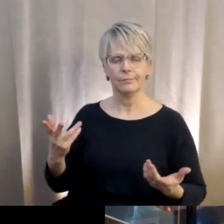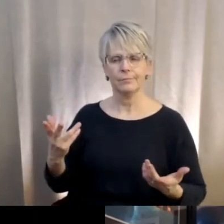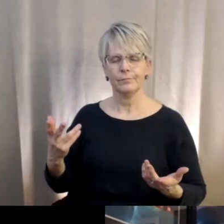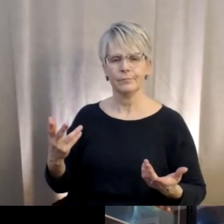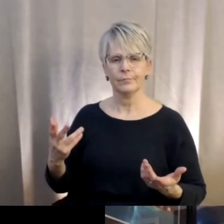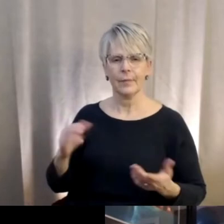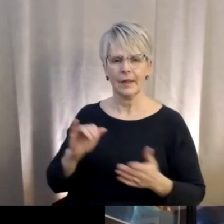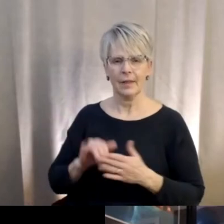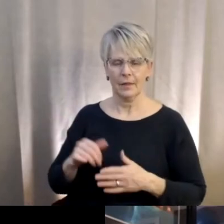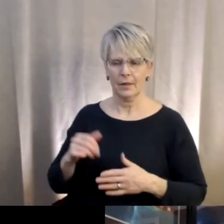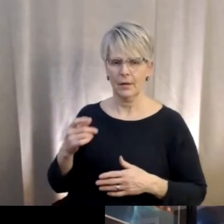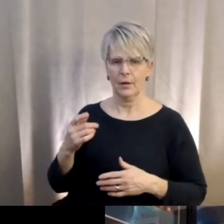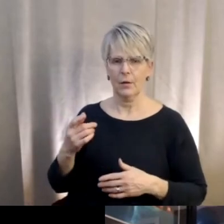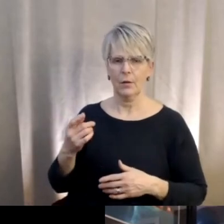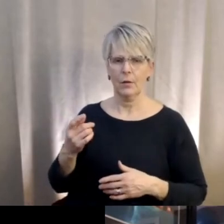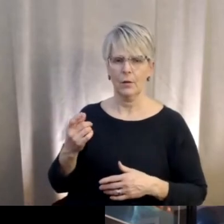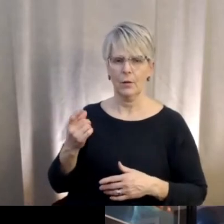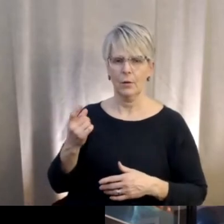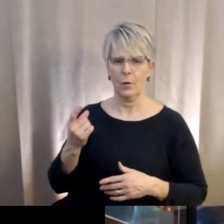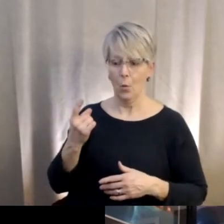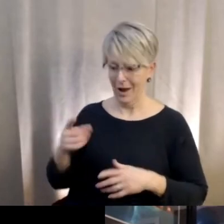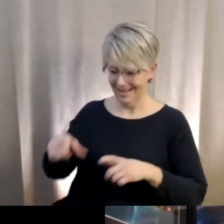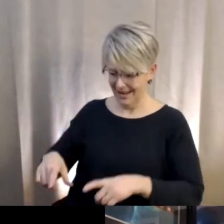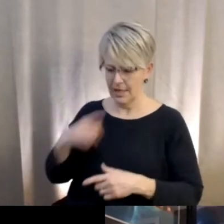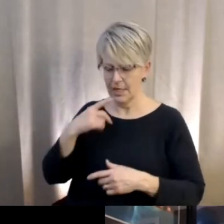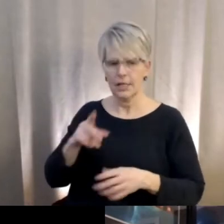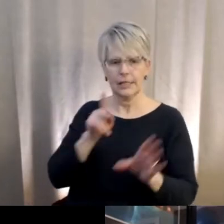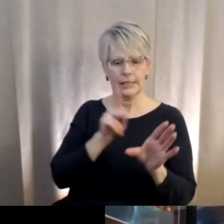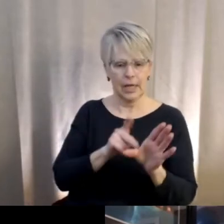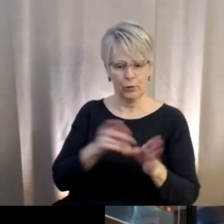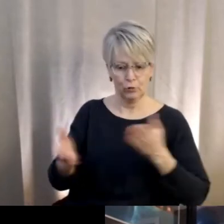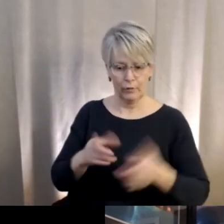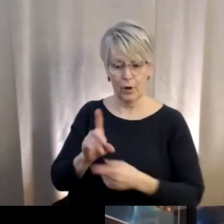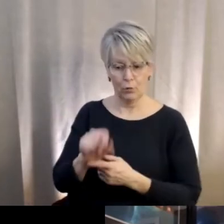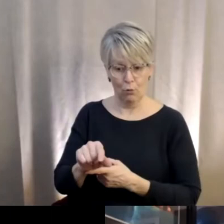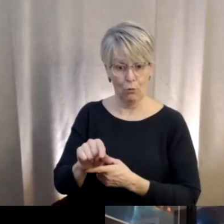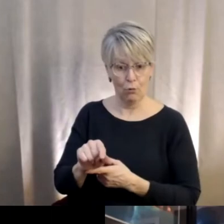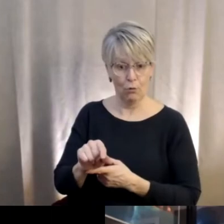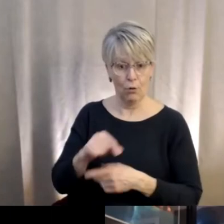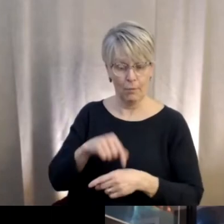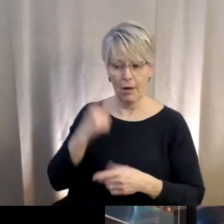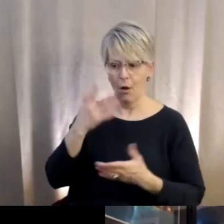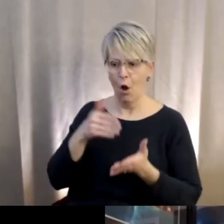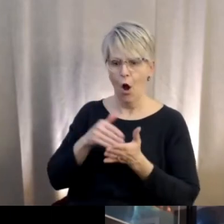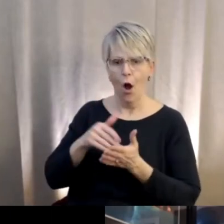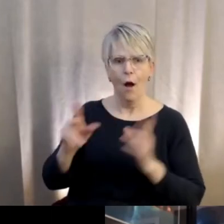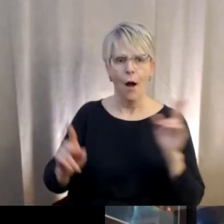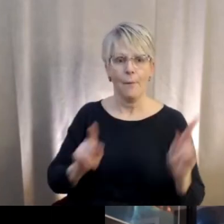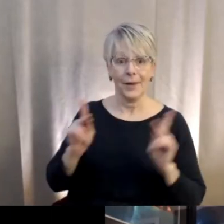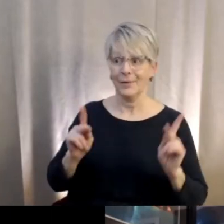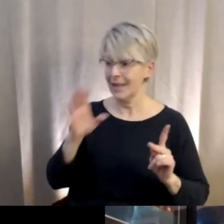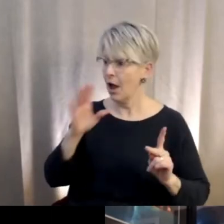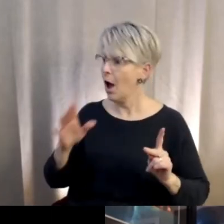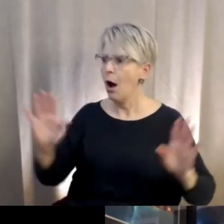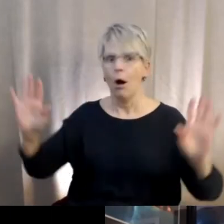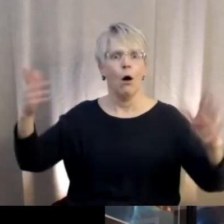the one we have does have a patch that says psychiatric service dog, but often you'll get people who want to share their traumatic experiences